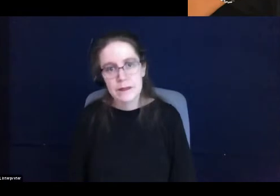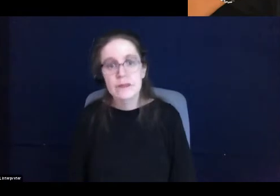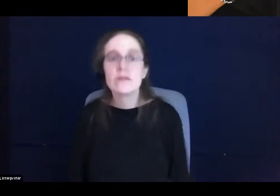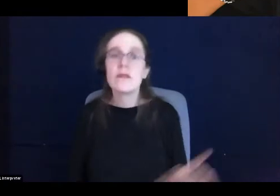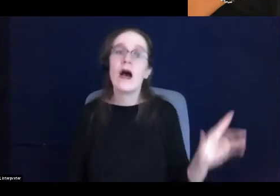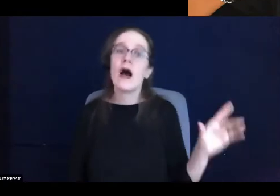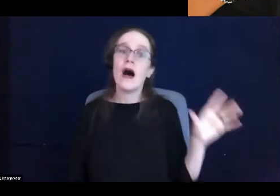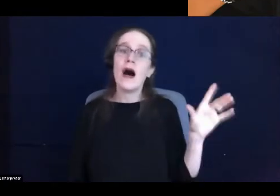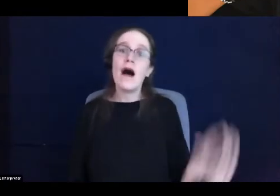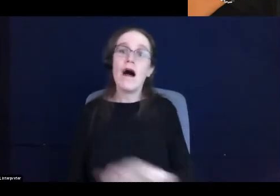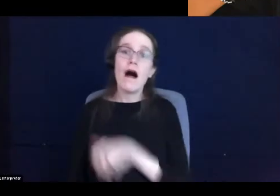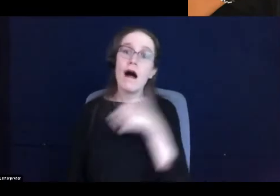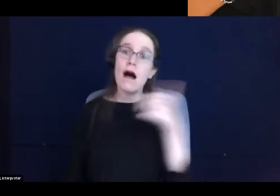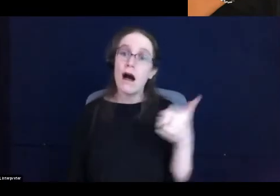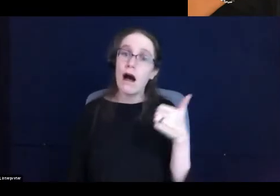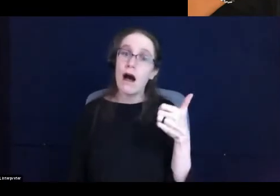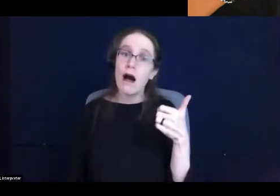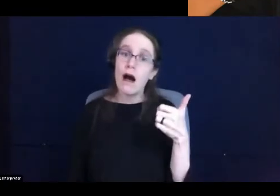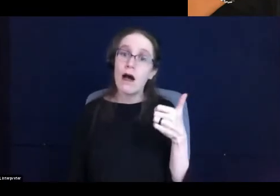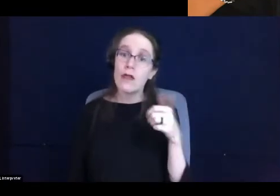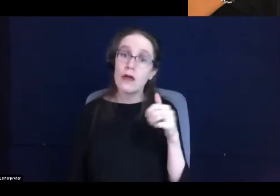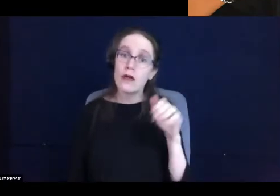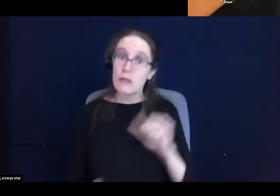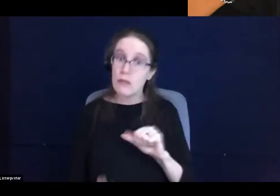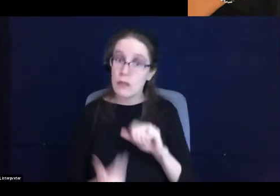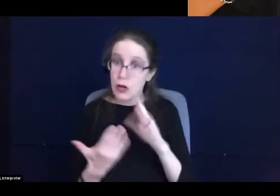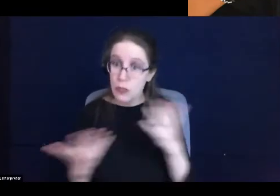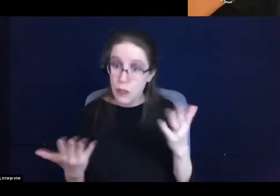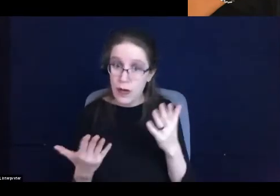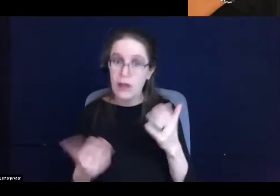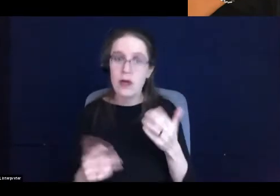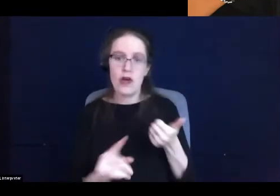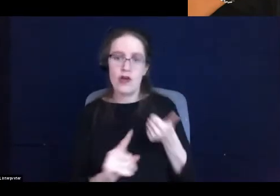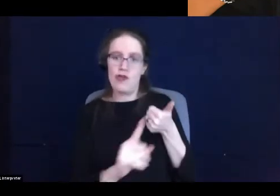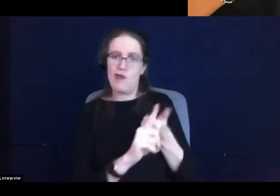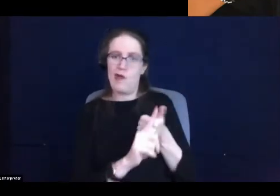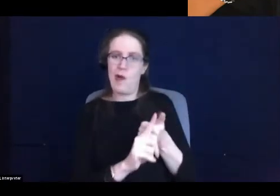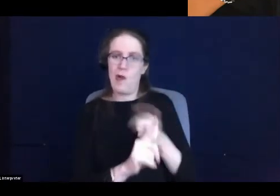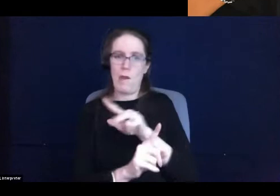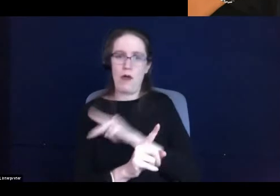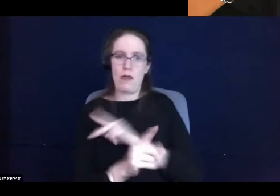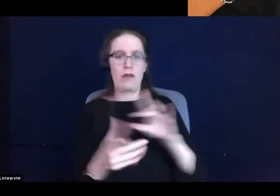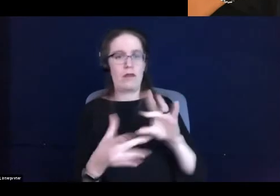Another grounding tool is to have your own personal affirmations.